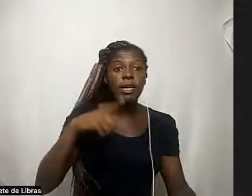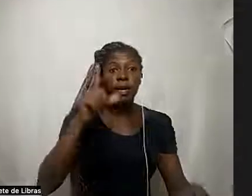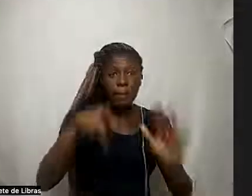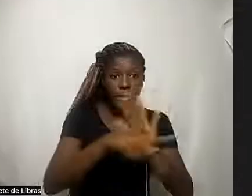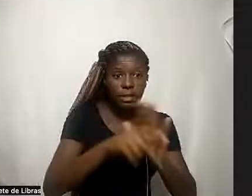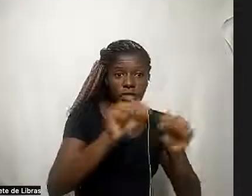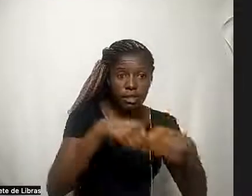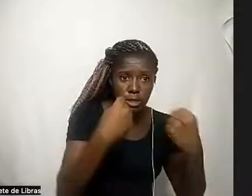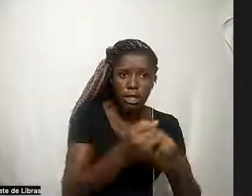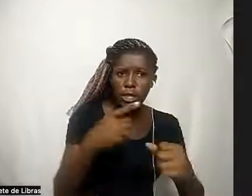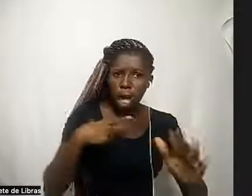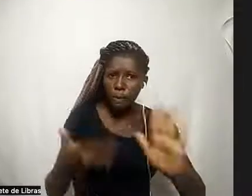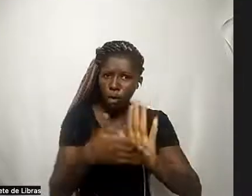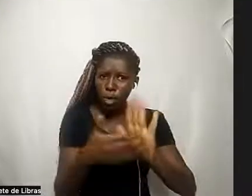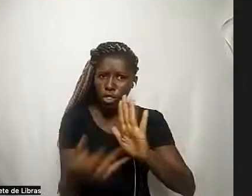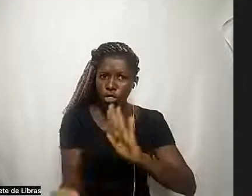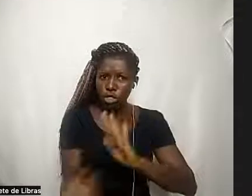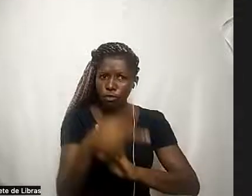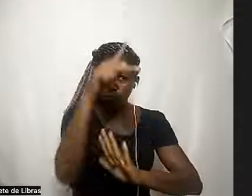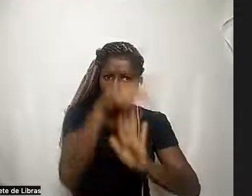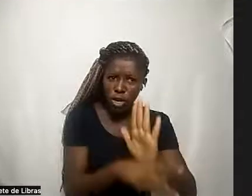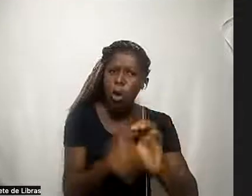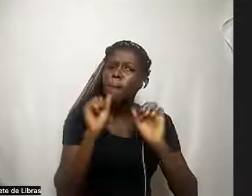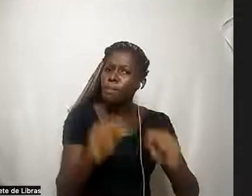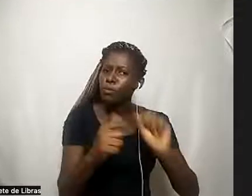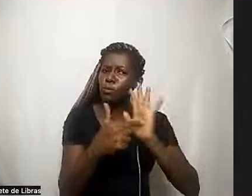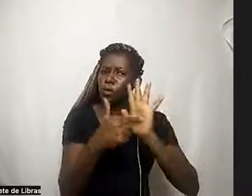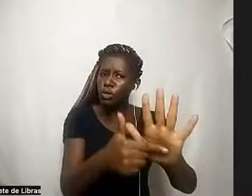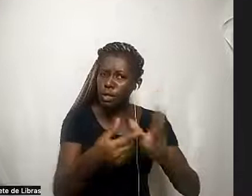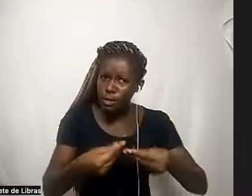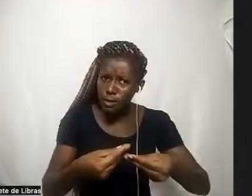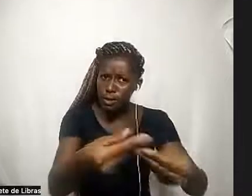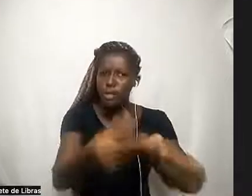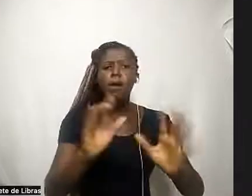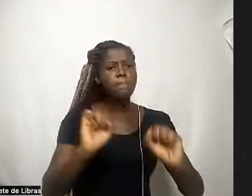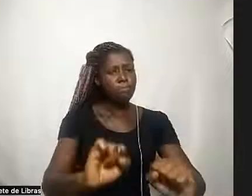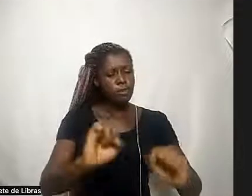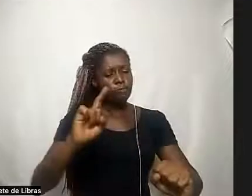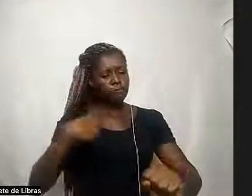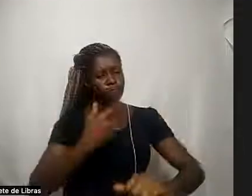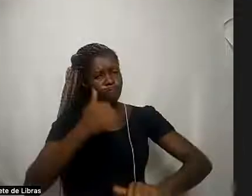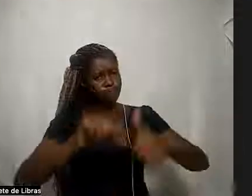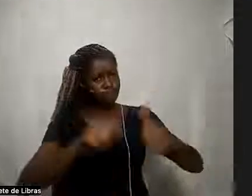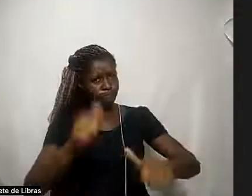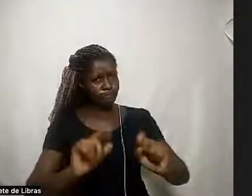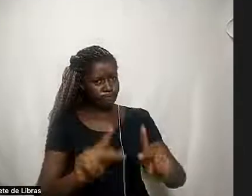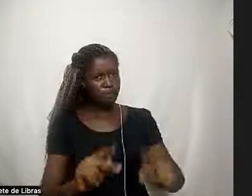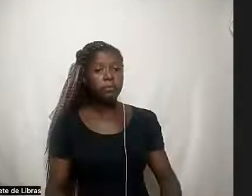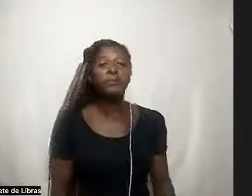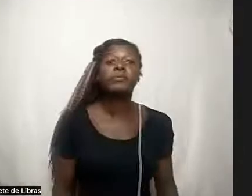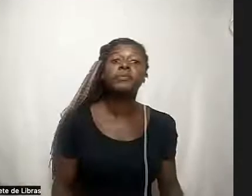subscribe to our database of projects. So if you have a transforming proposal, please apply to our